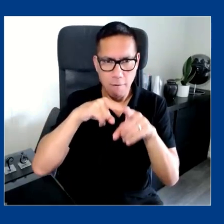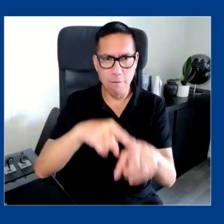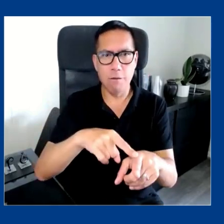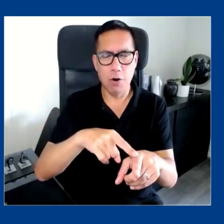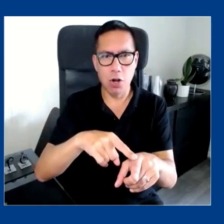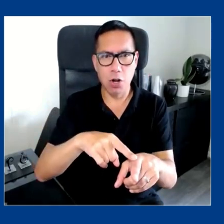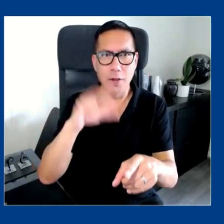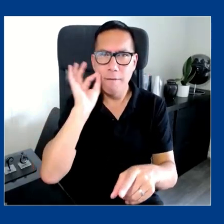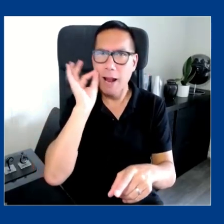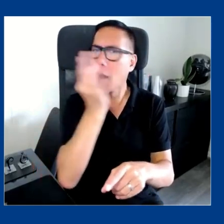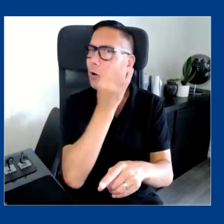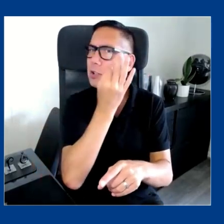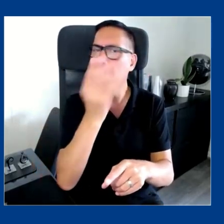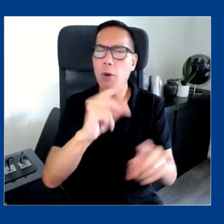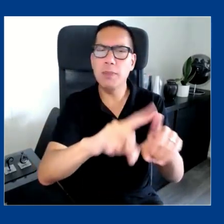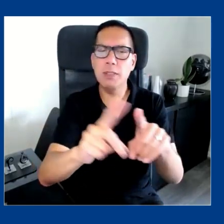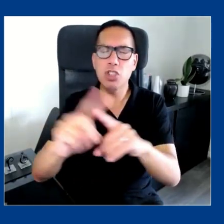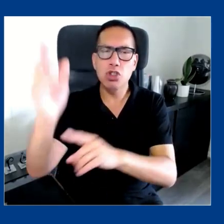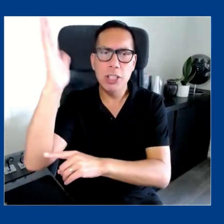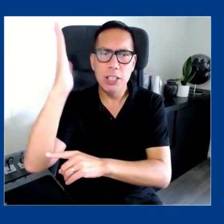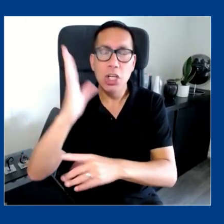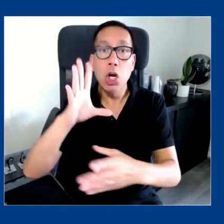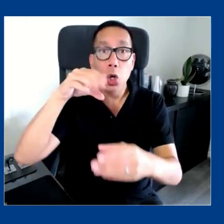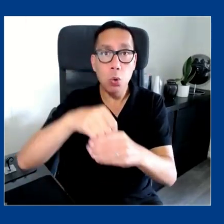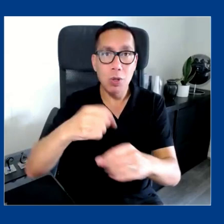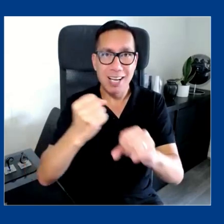trees, including gum trees.